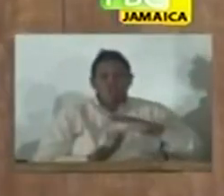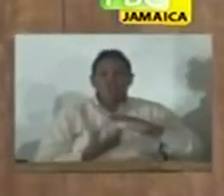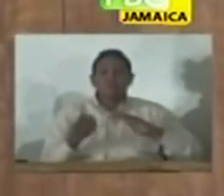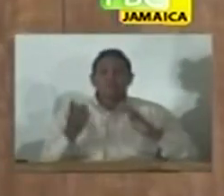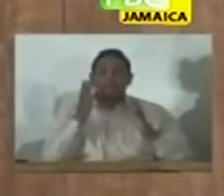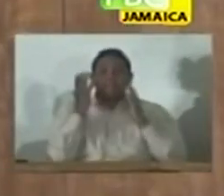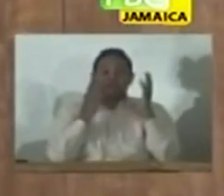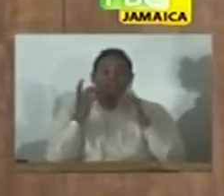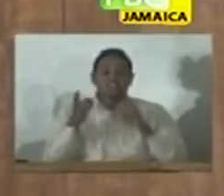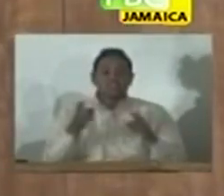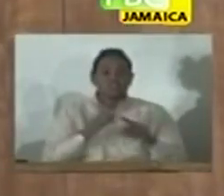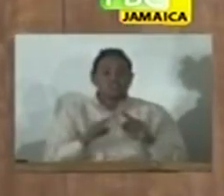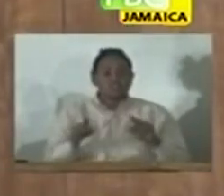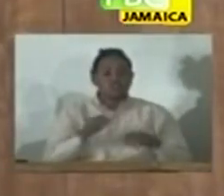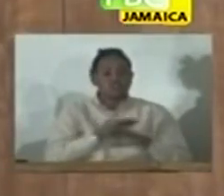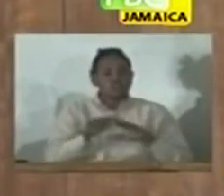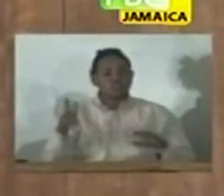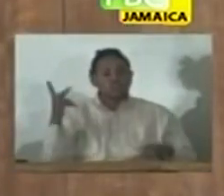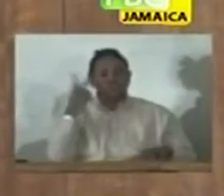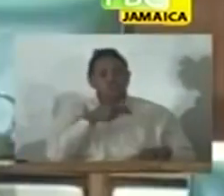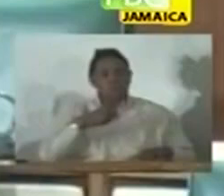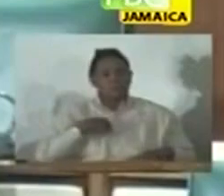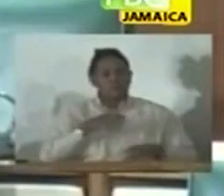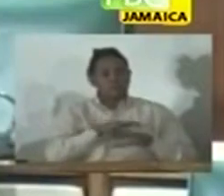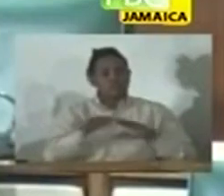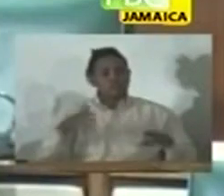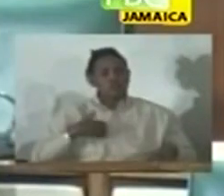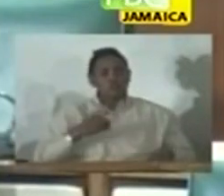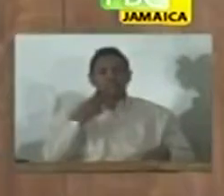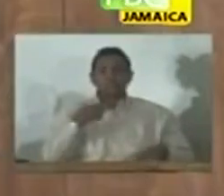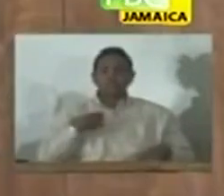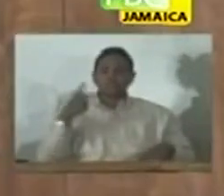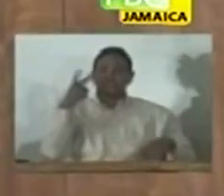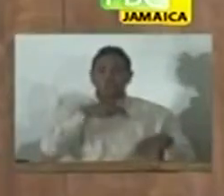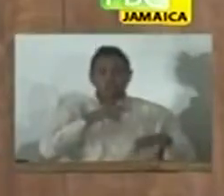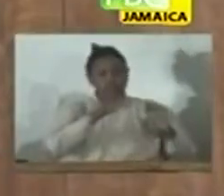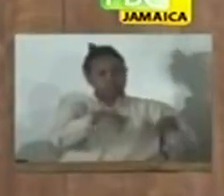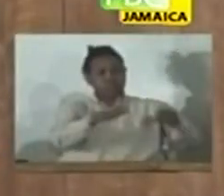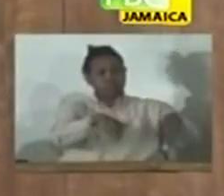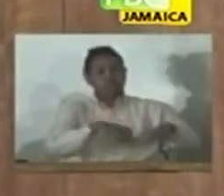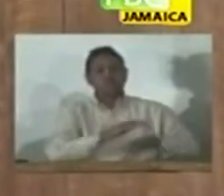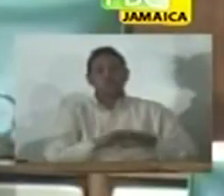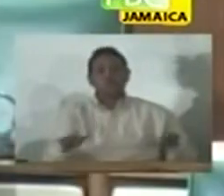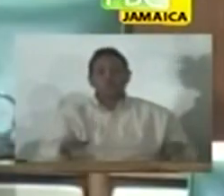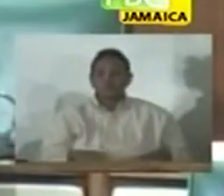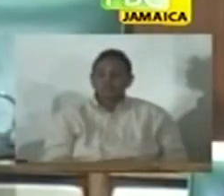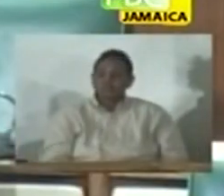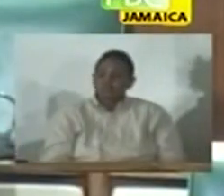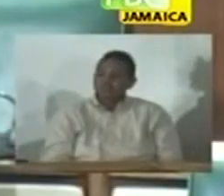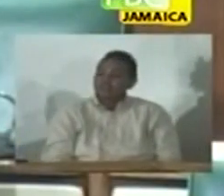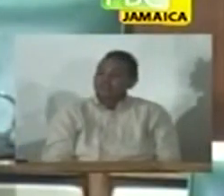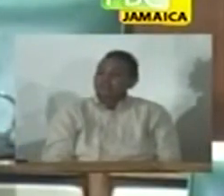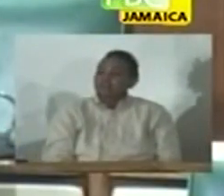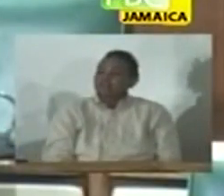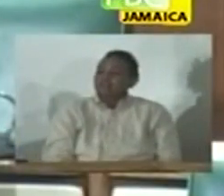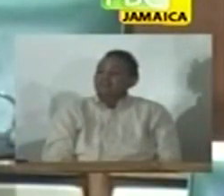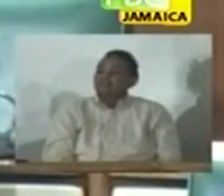embarrass them. A point of don't order. Shut me Mr. down. President. Don't muzzle me. A point of order. Mr.